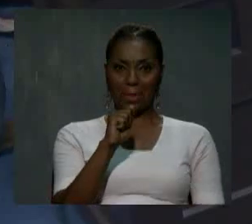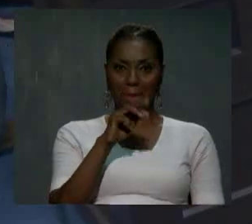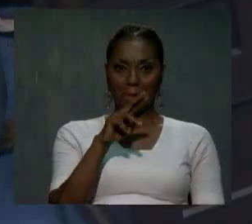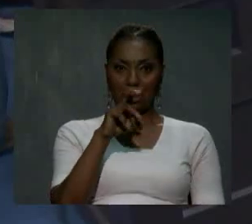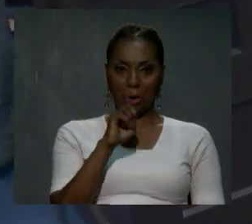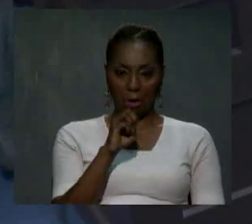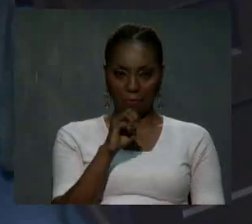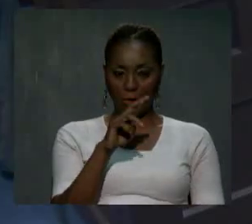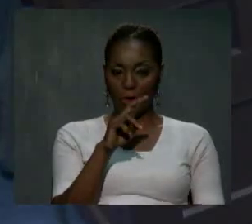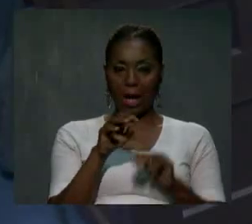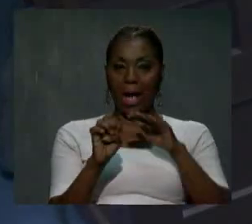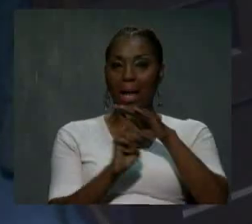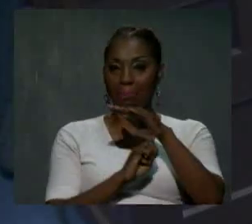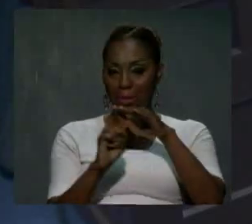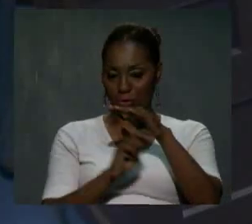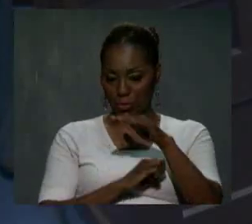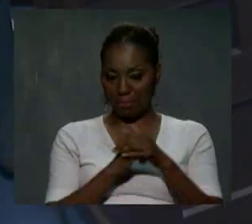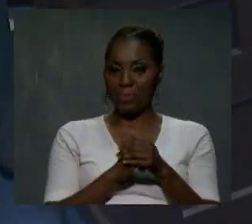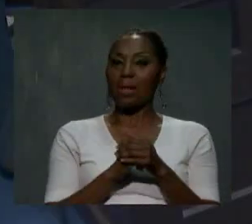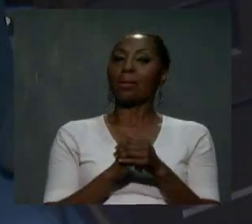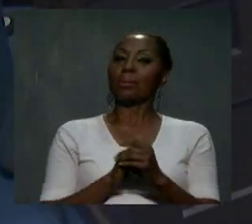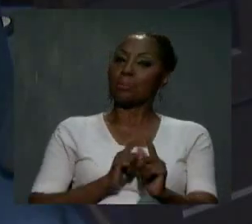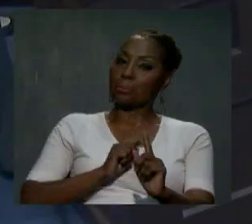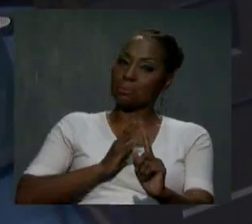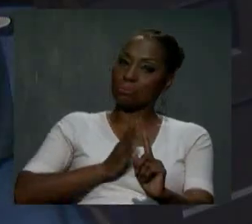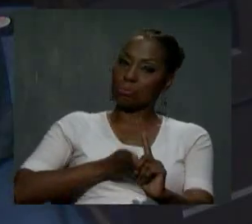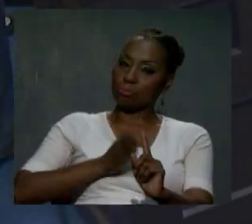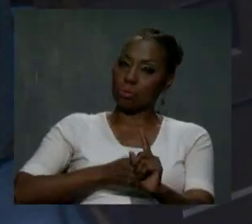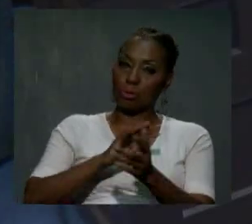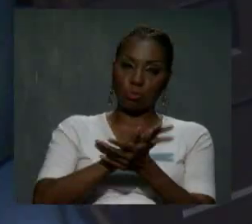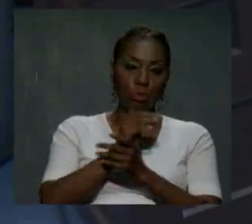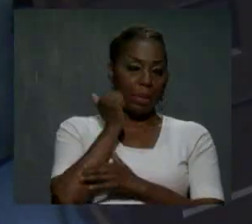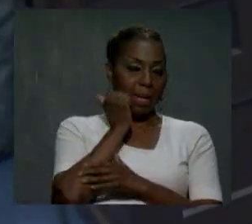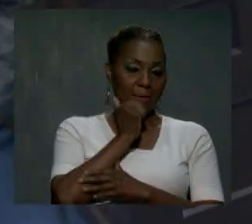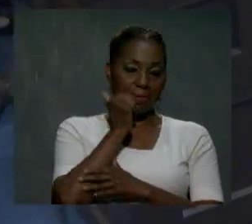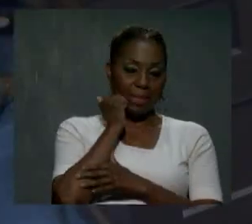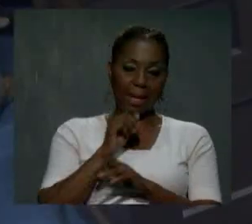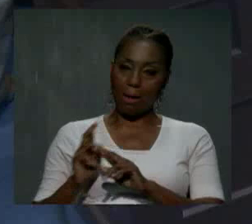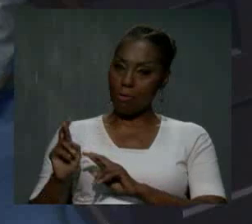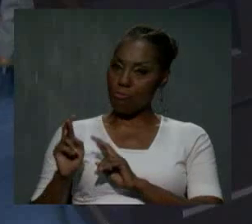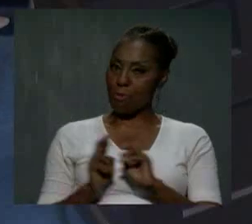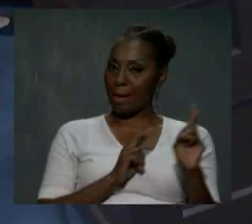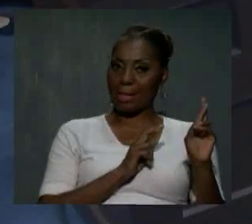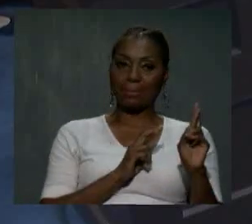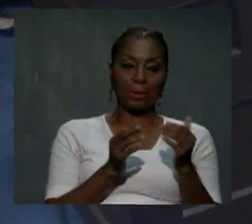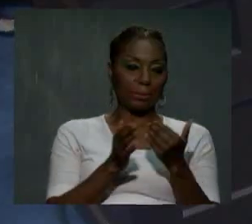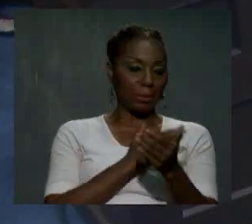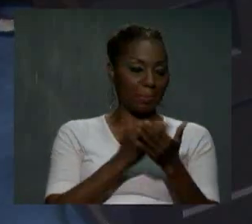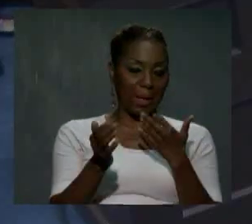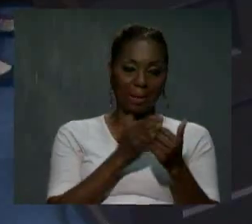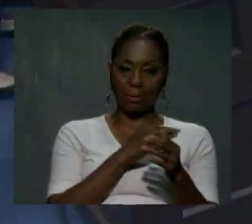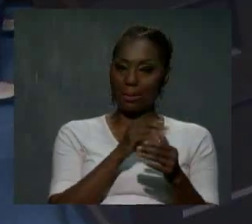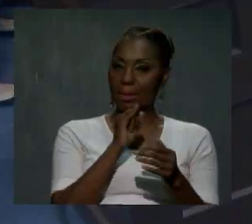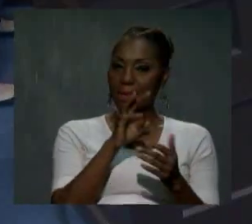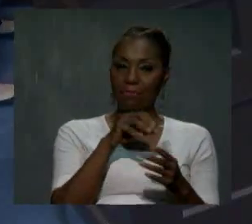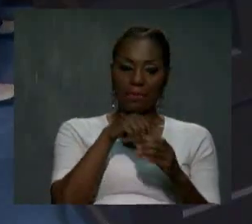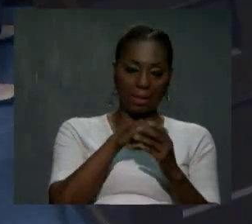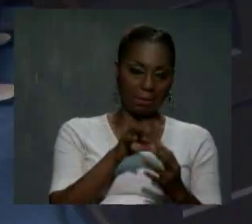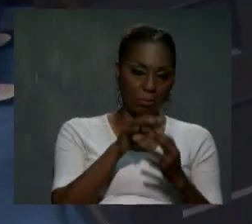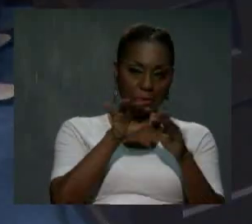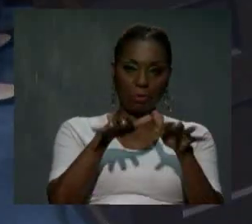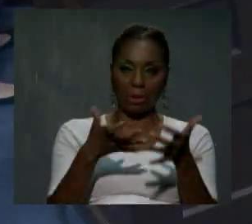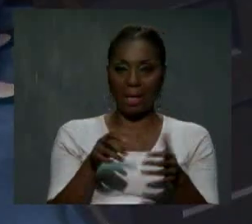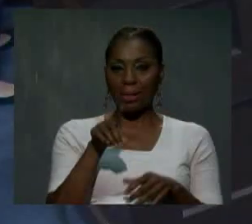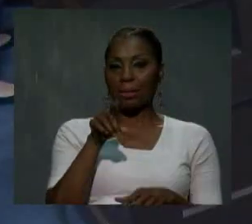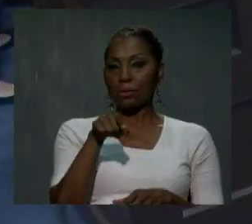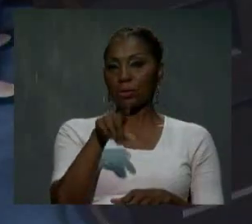Burju comes to school every day with a great attitude and ready to excel, whether in regular classroom or in the specialist areas. She does